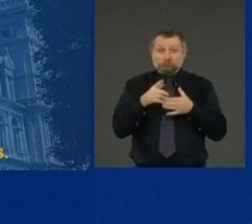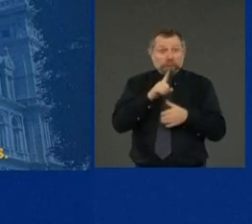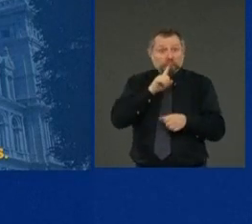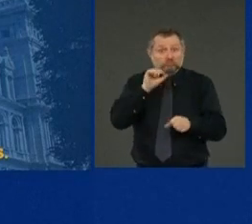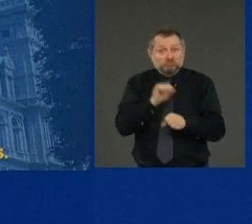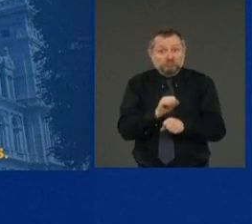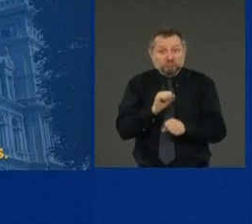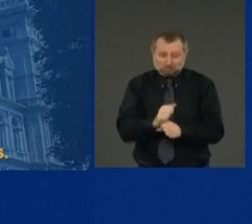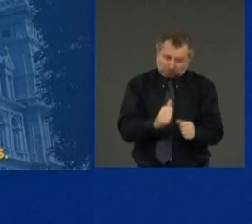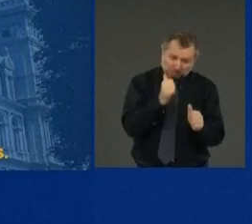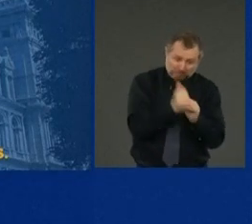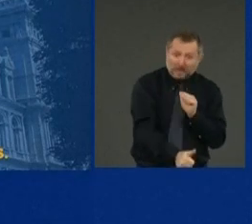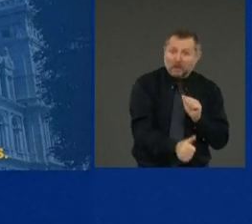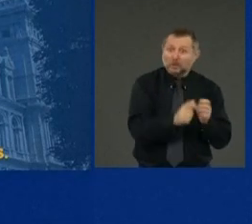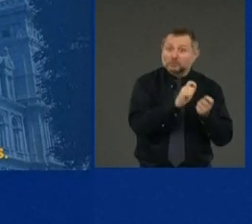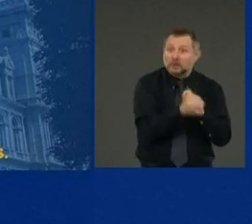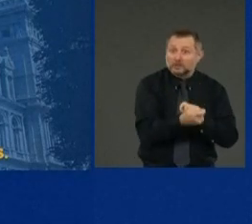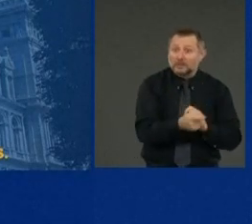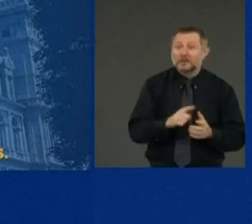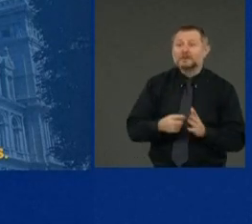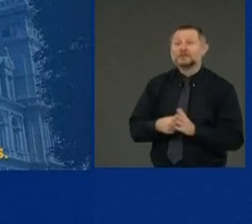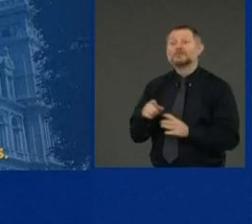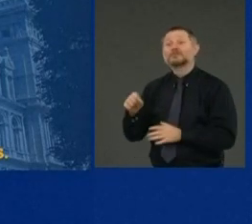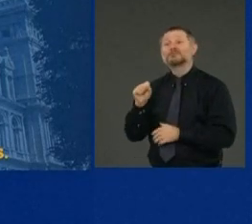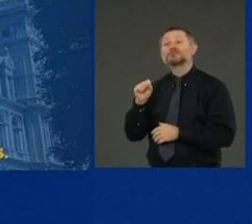saying demonstrate, legislate,